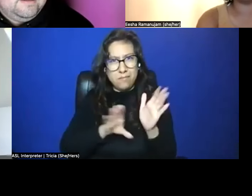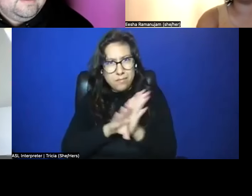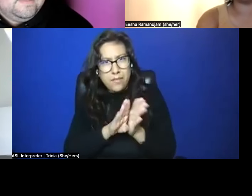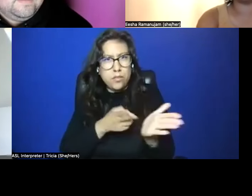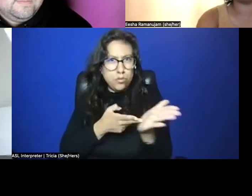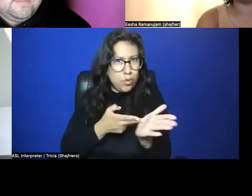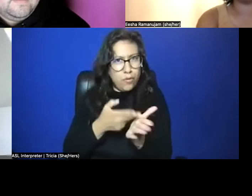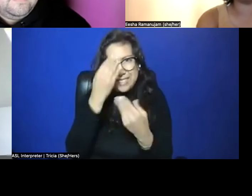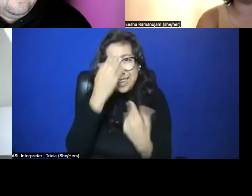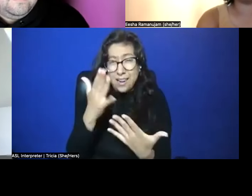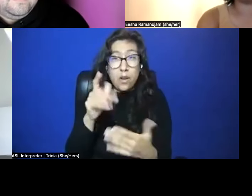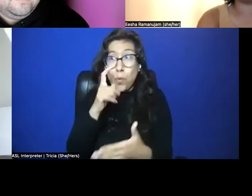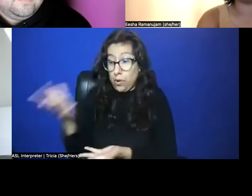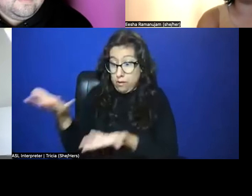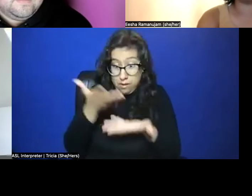community.